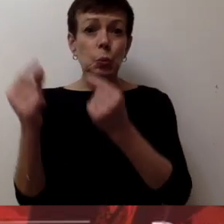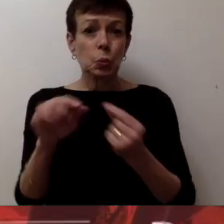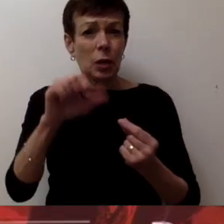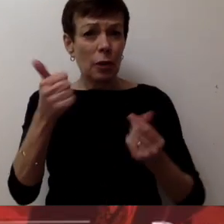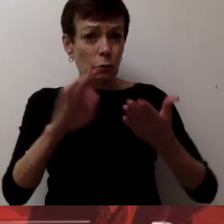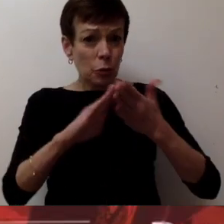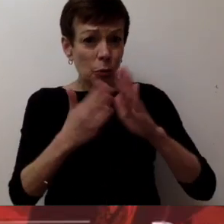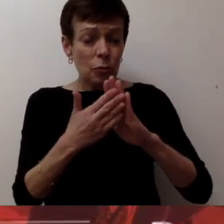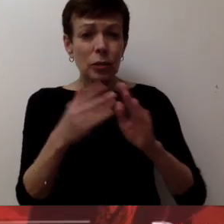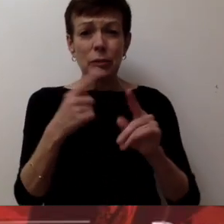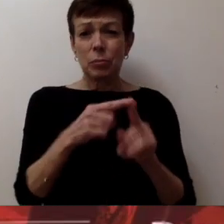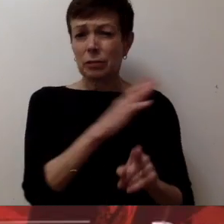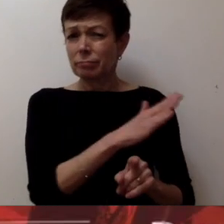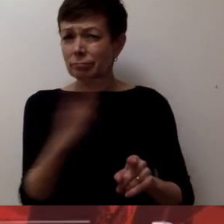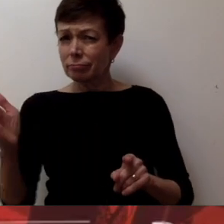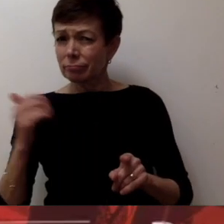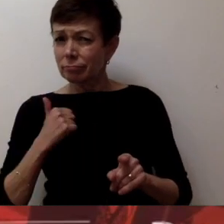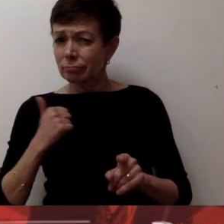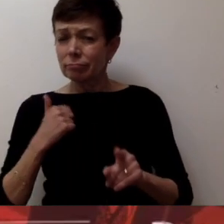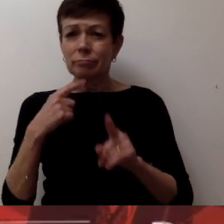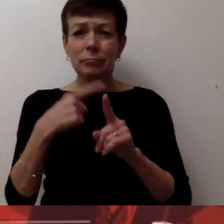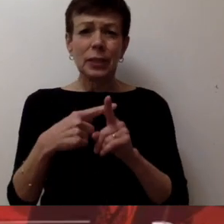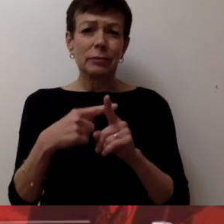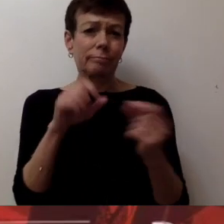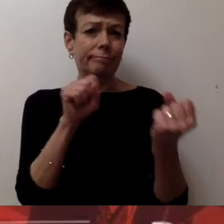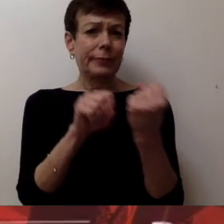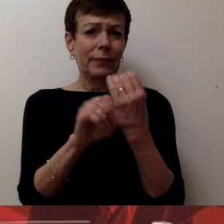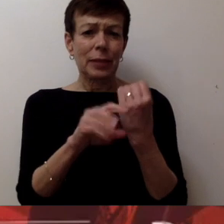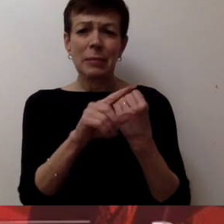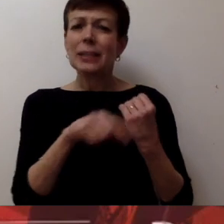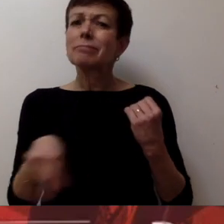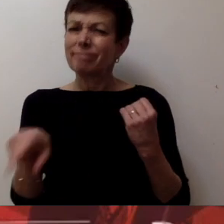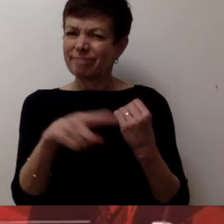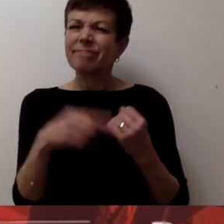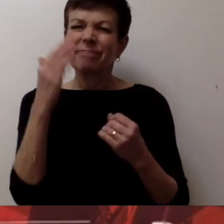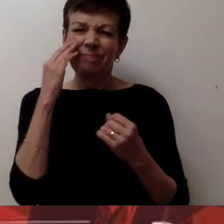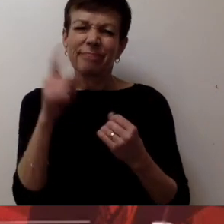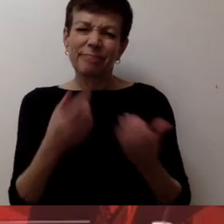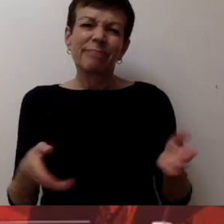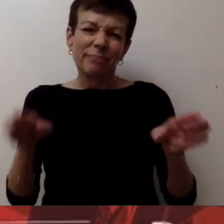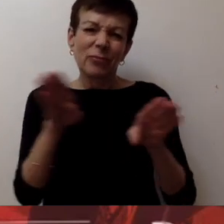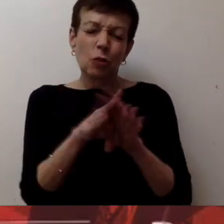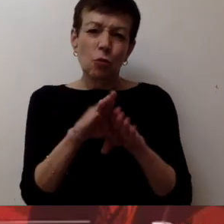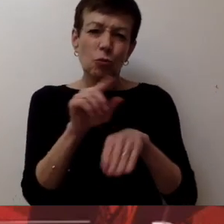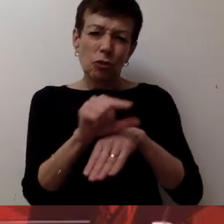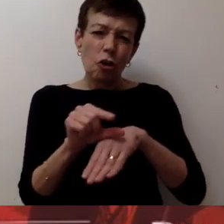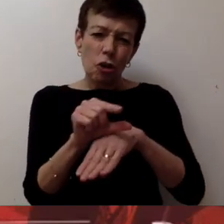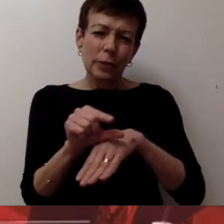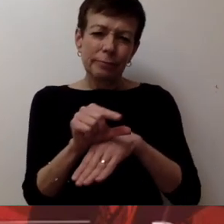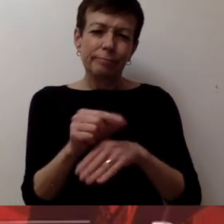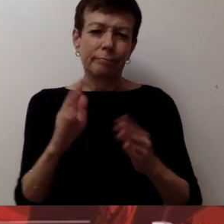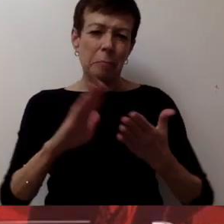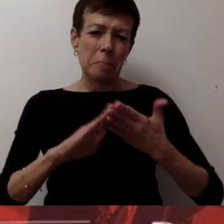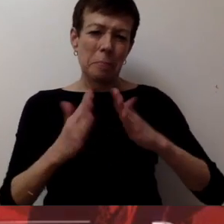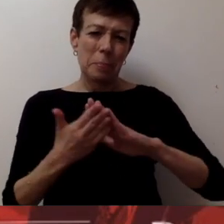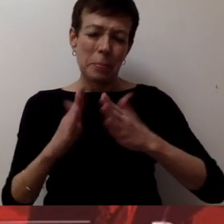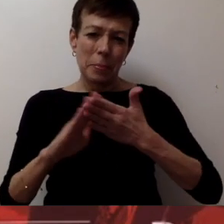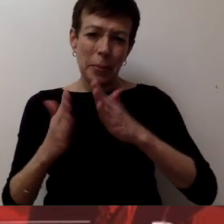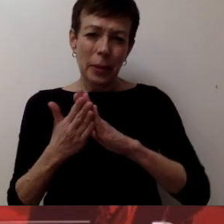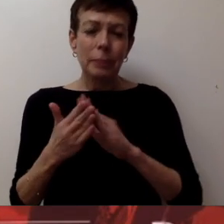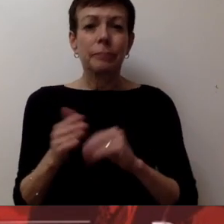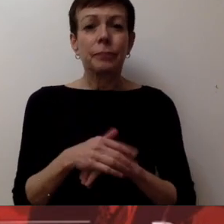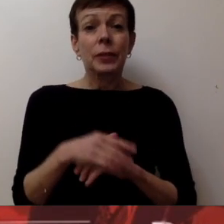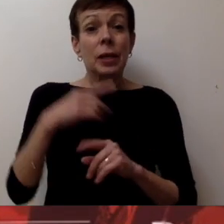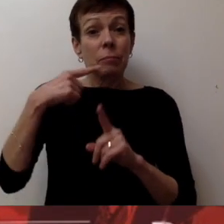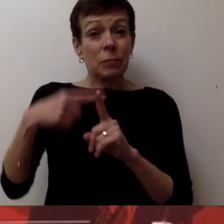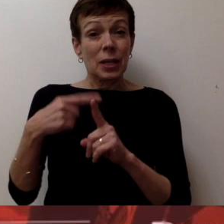that, and in response to public feedback, of course. I will say as well that we are seeking additional clarifications